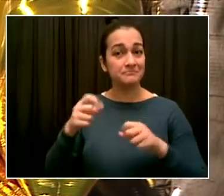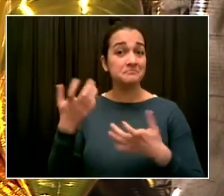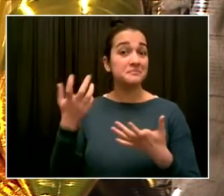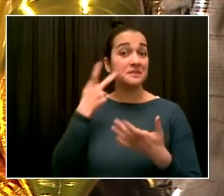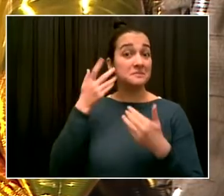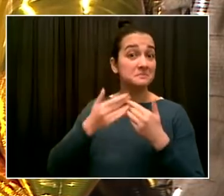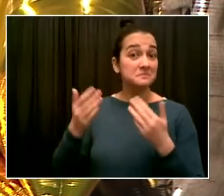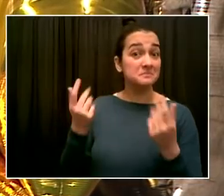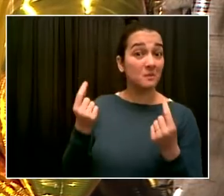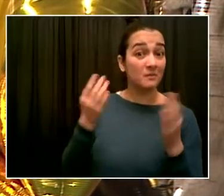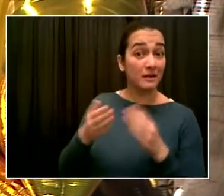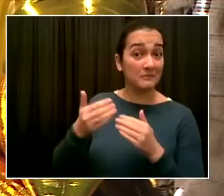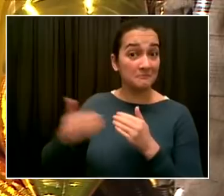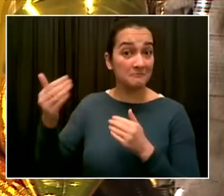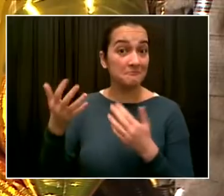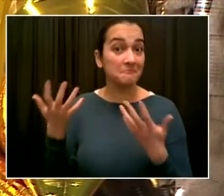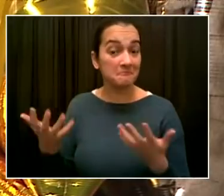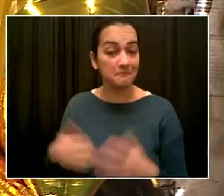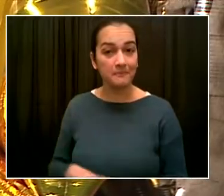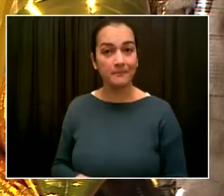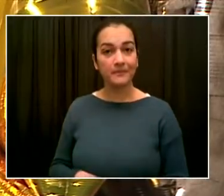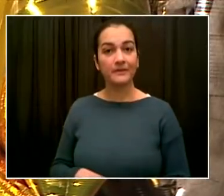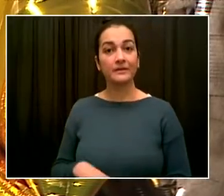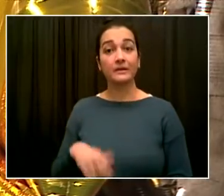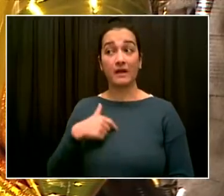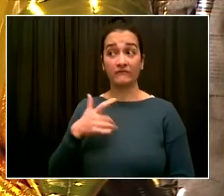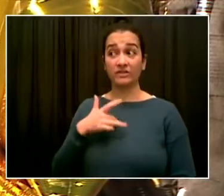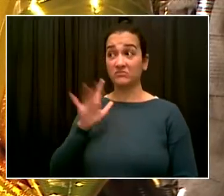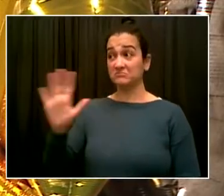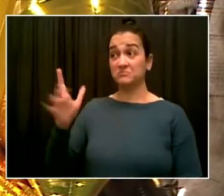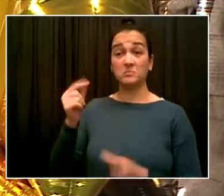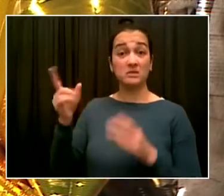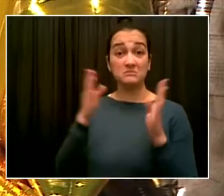make sense of this, and the commission makes sense. Go ahead, Ari.